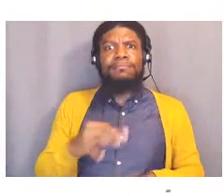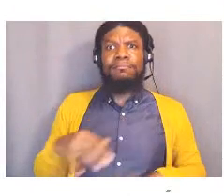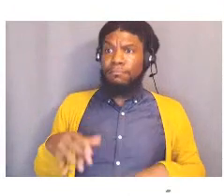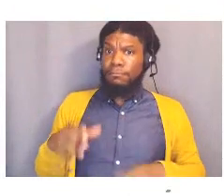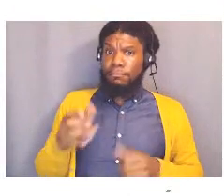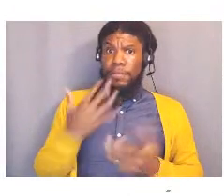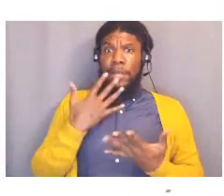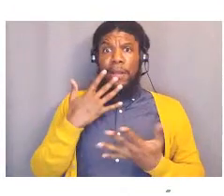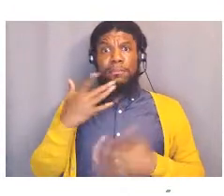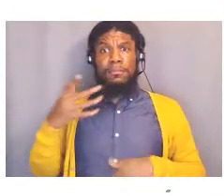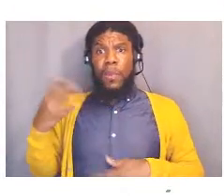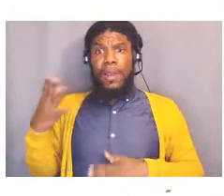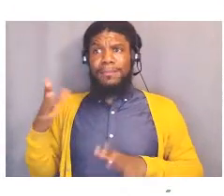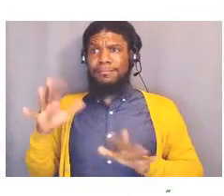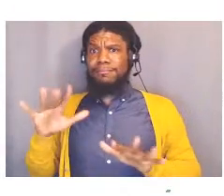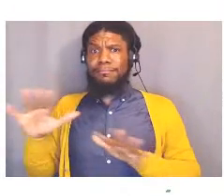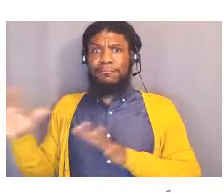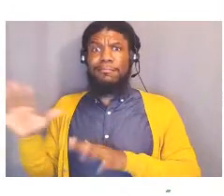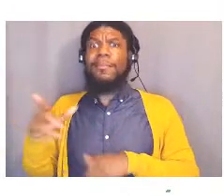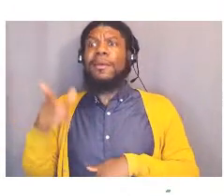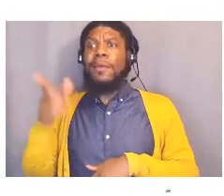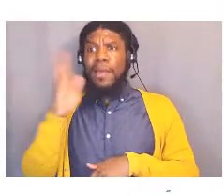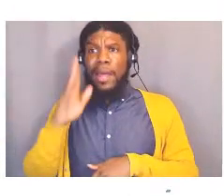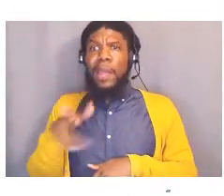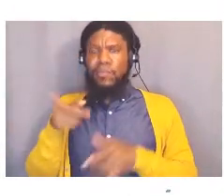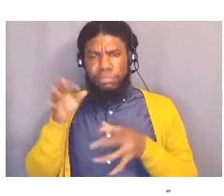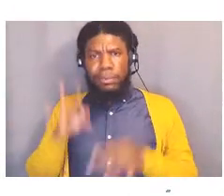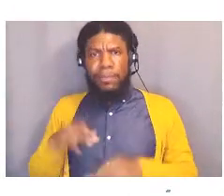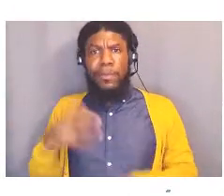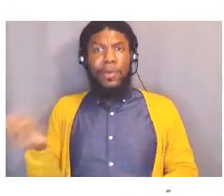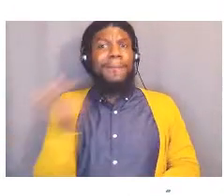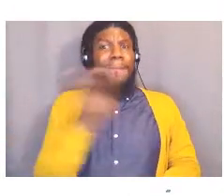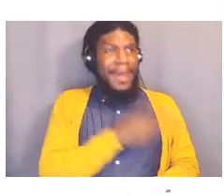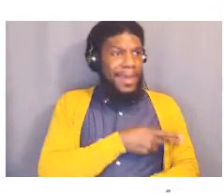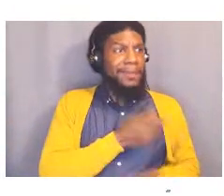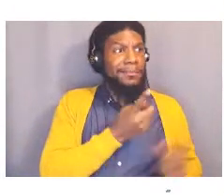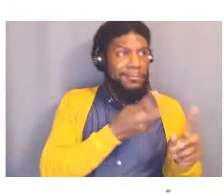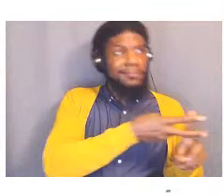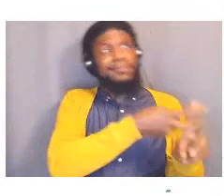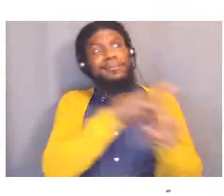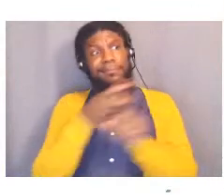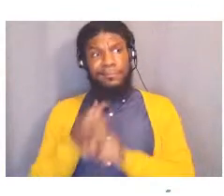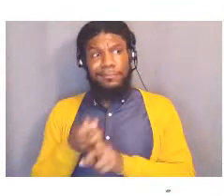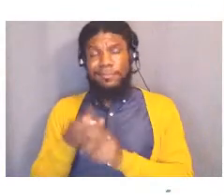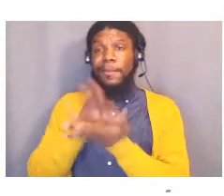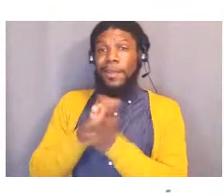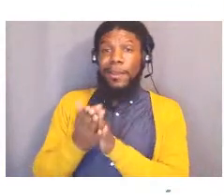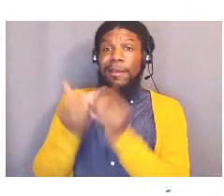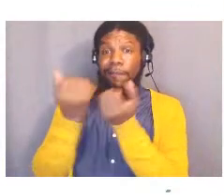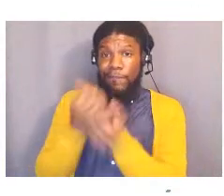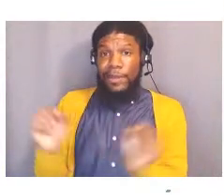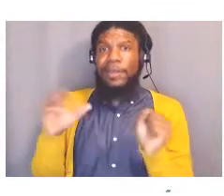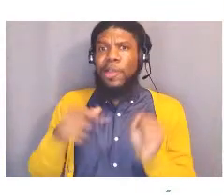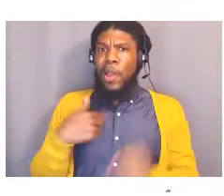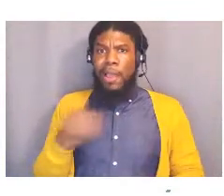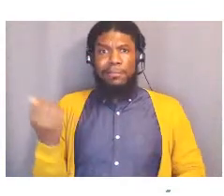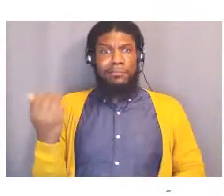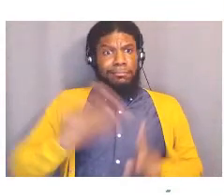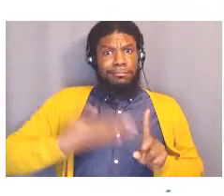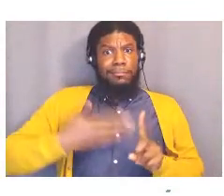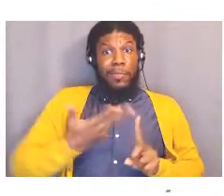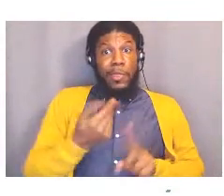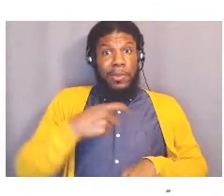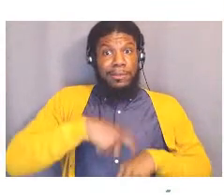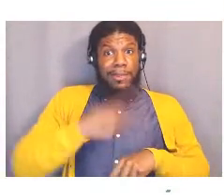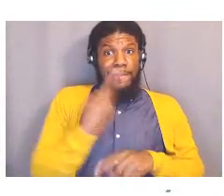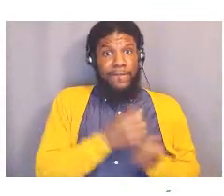who wasn't enslaved. I went back 13 times, and I freed all of my sisters and brothers and my parents, except my